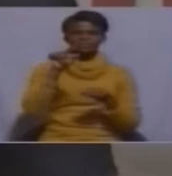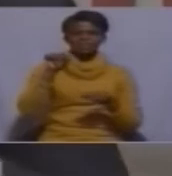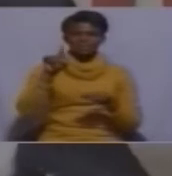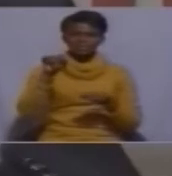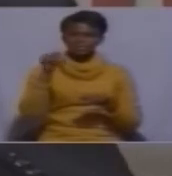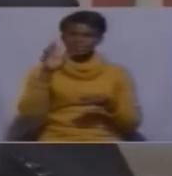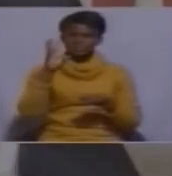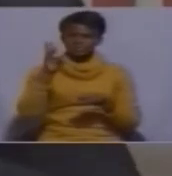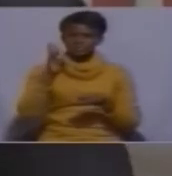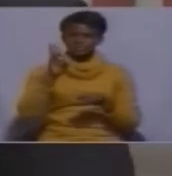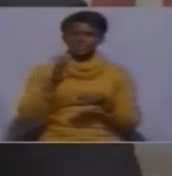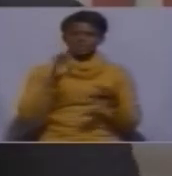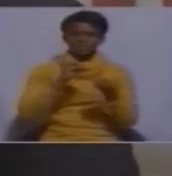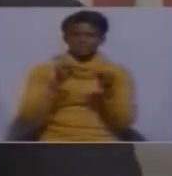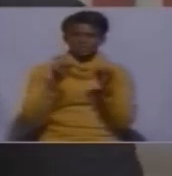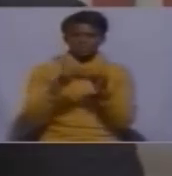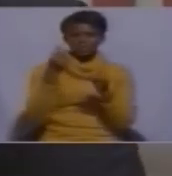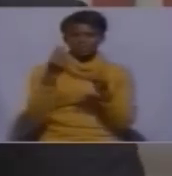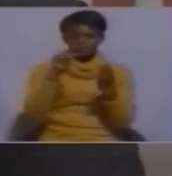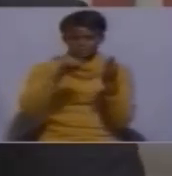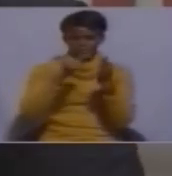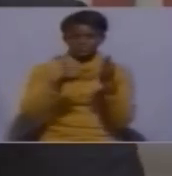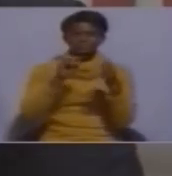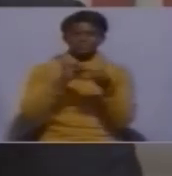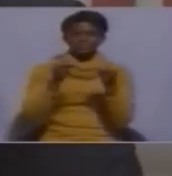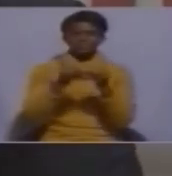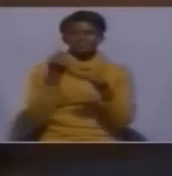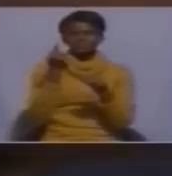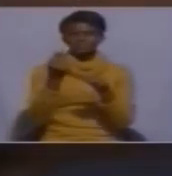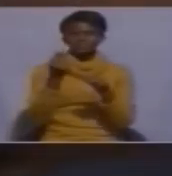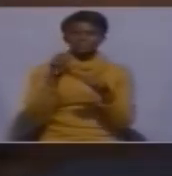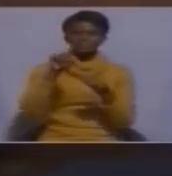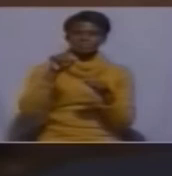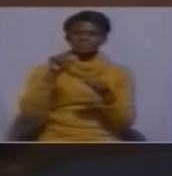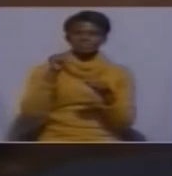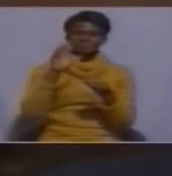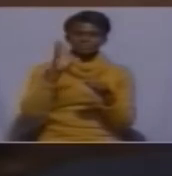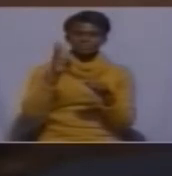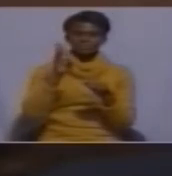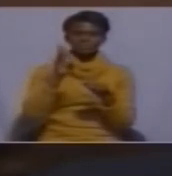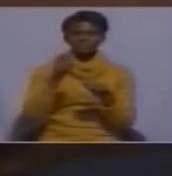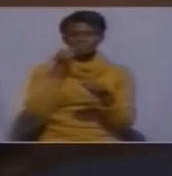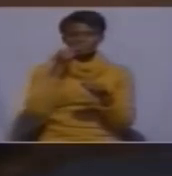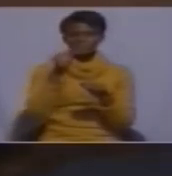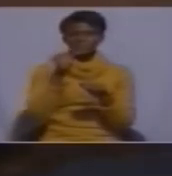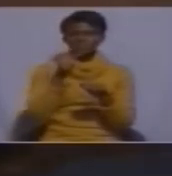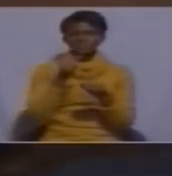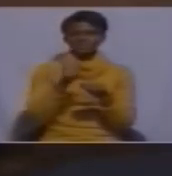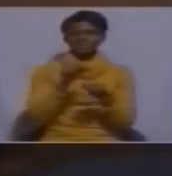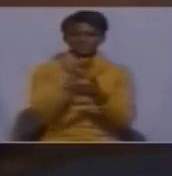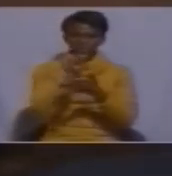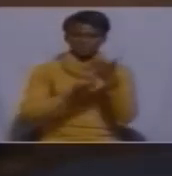amended constitution is Act number 2. So Act number 1 of 2016 says that subject to Section